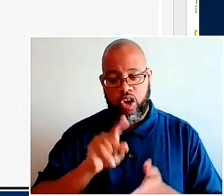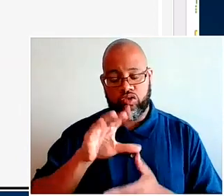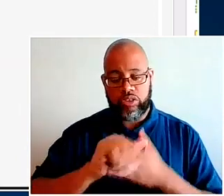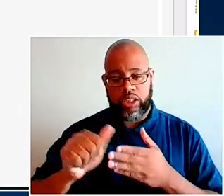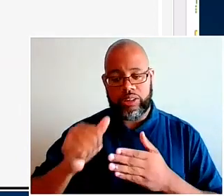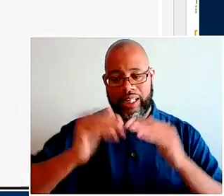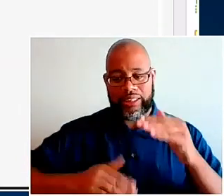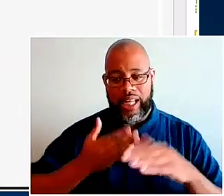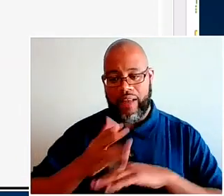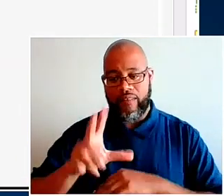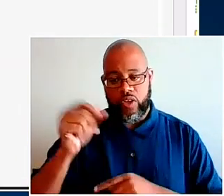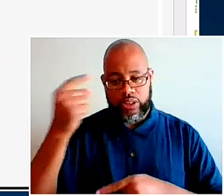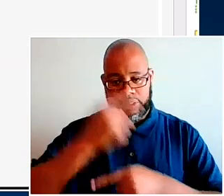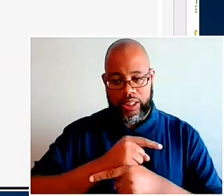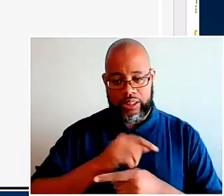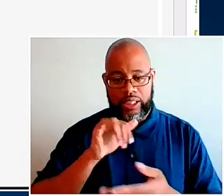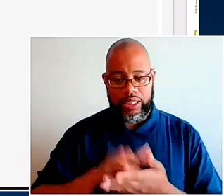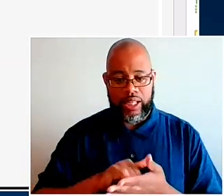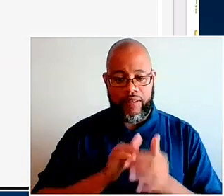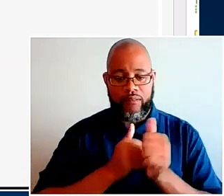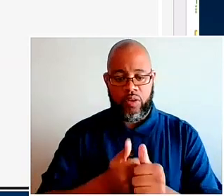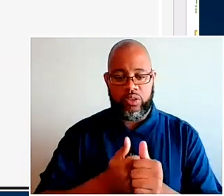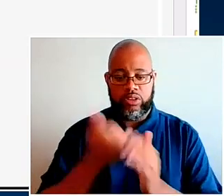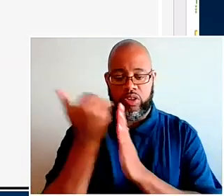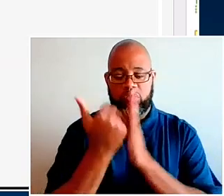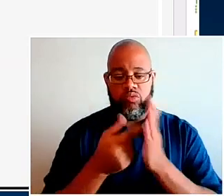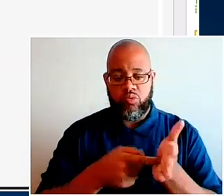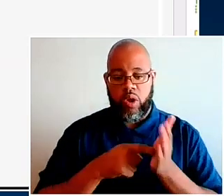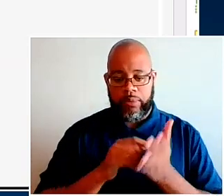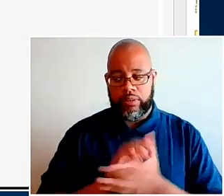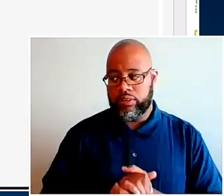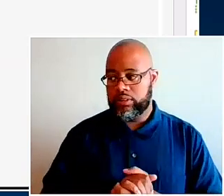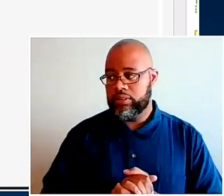after 30 days. That simply conforms to the statutory requirements